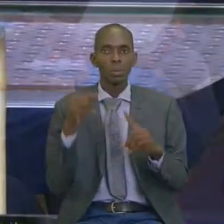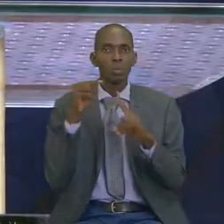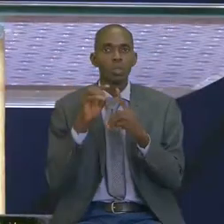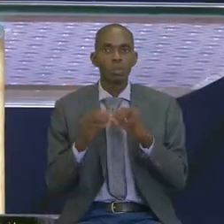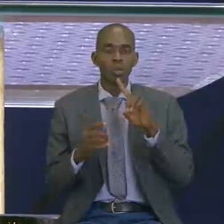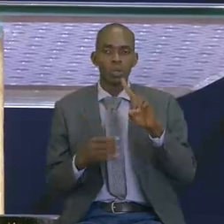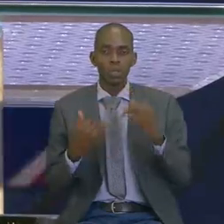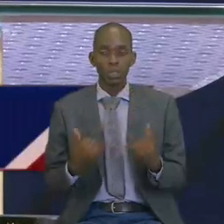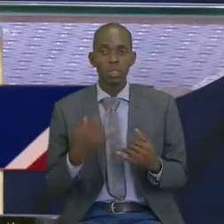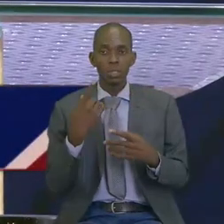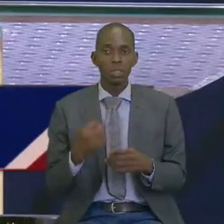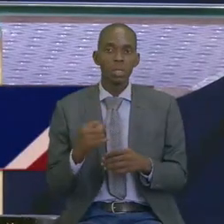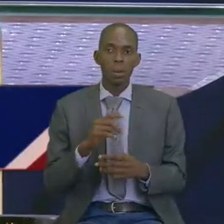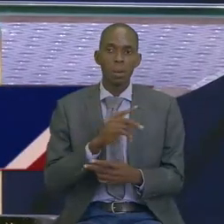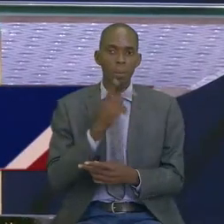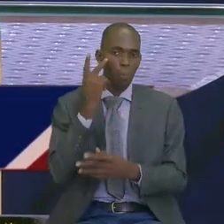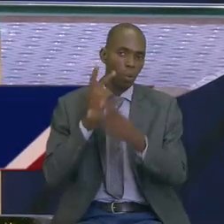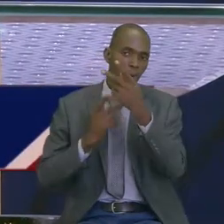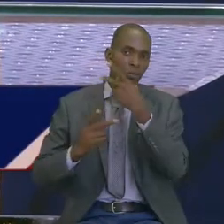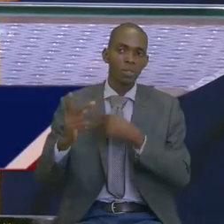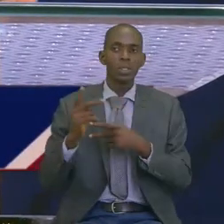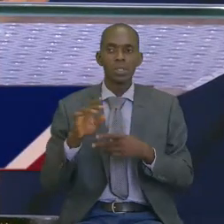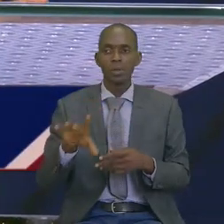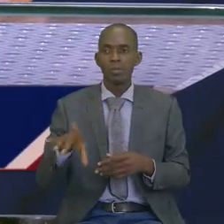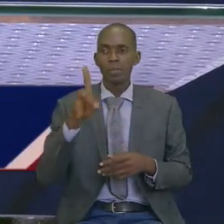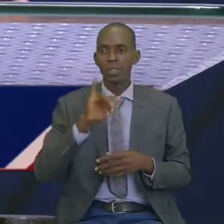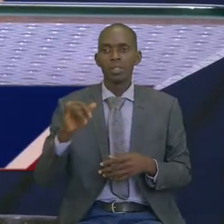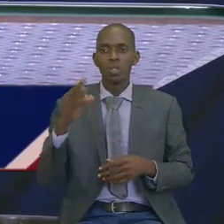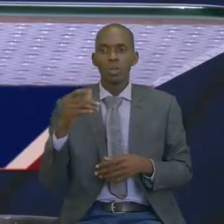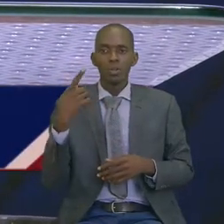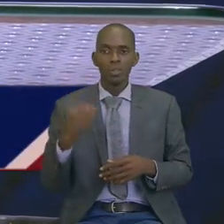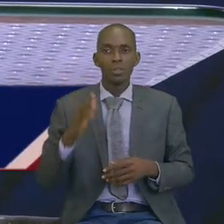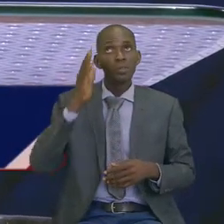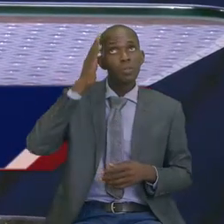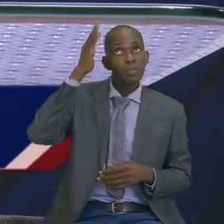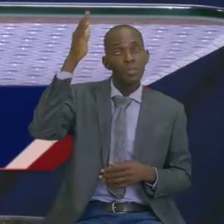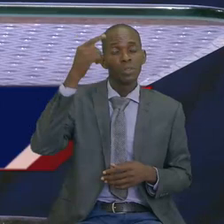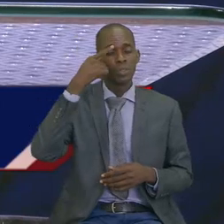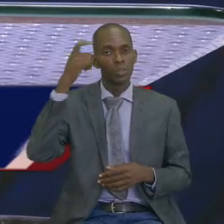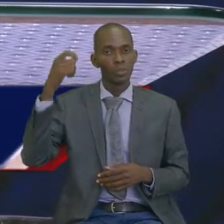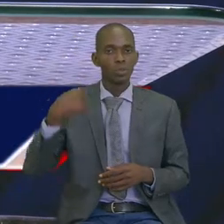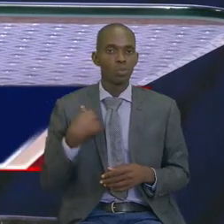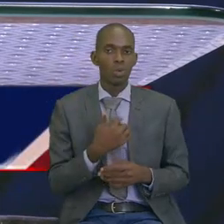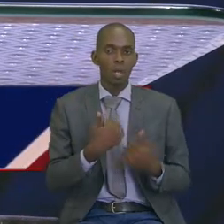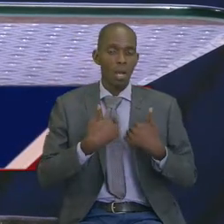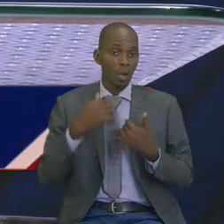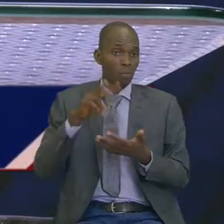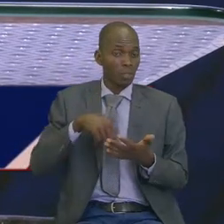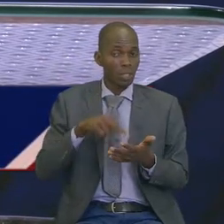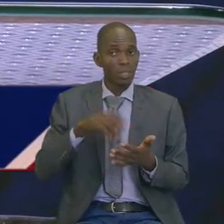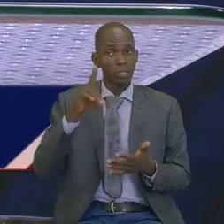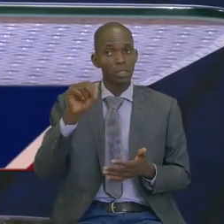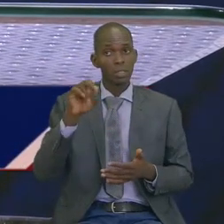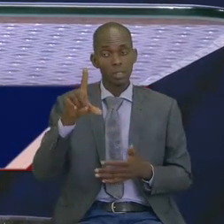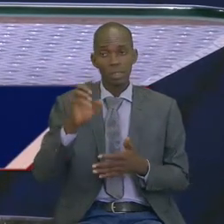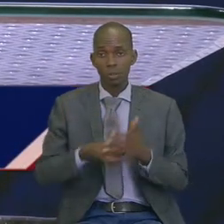the prophet's discovery of the eschatological dream. We've read Daniel chapter 2 already, but we're going